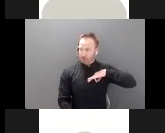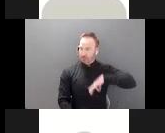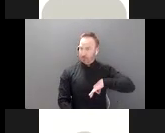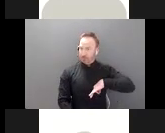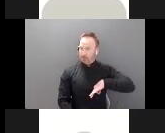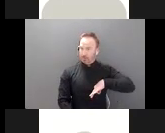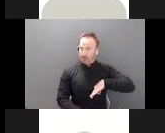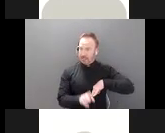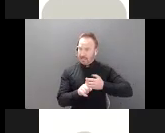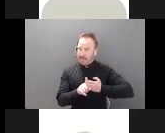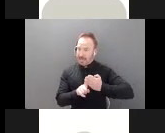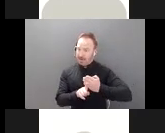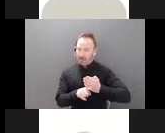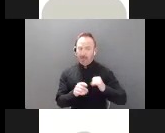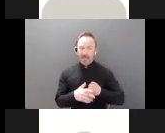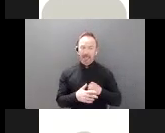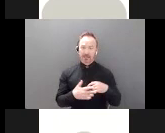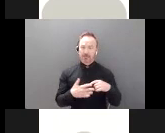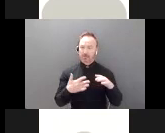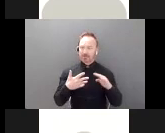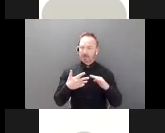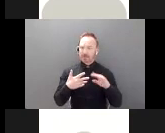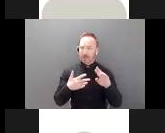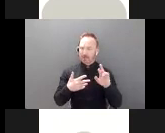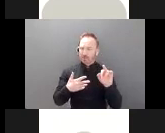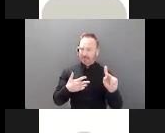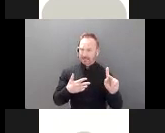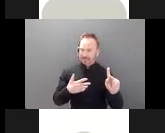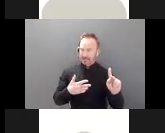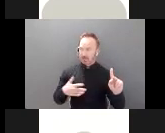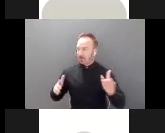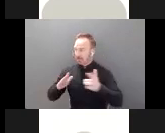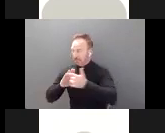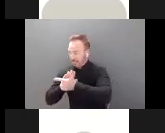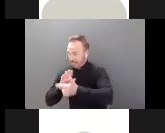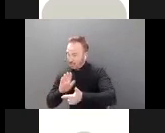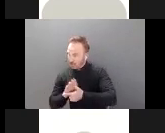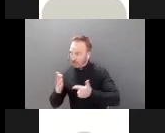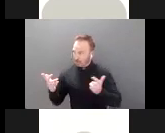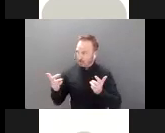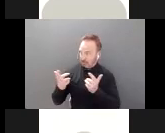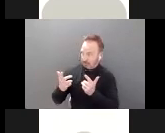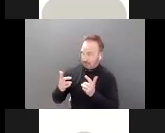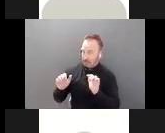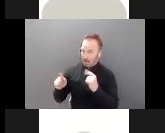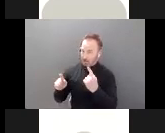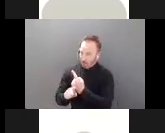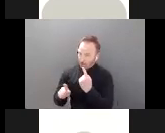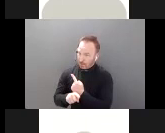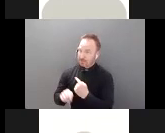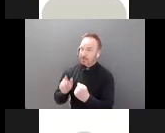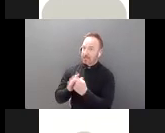risk, alongside legal appropriate interventions as needed. So I think